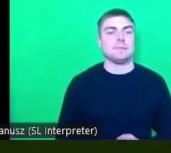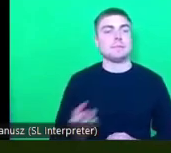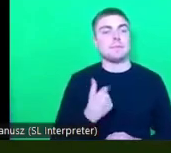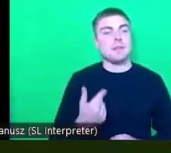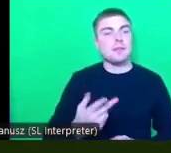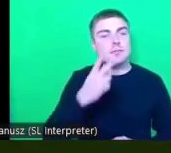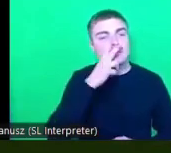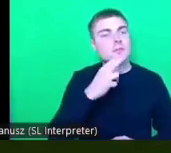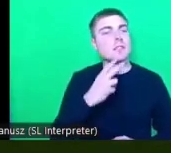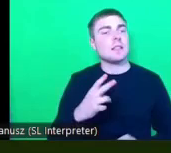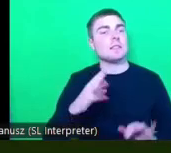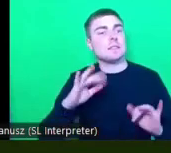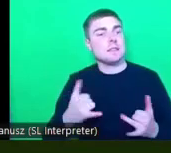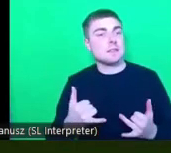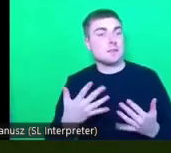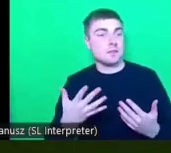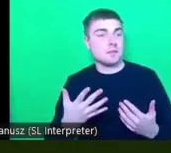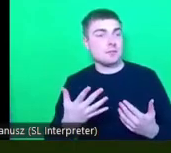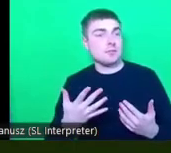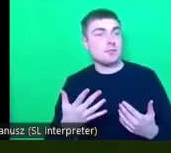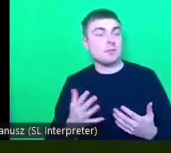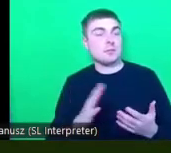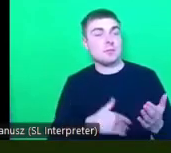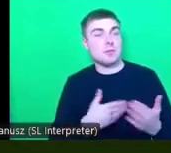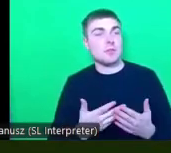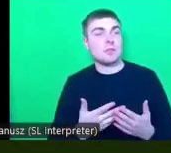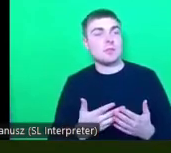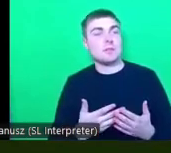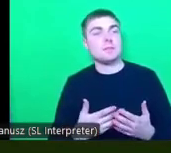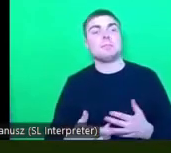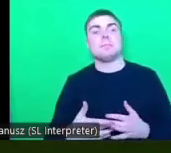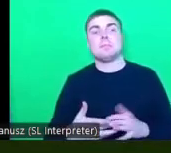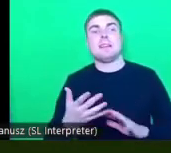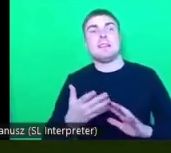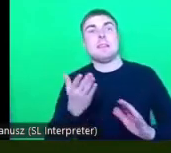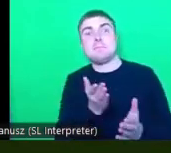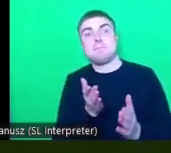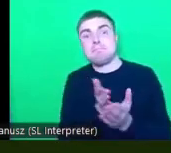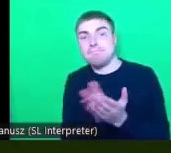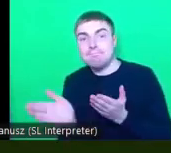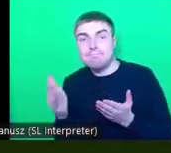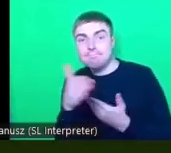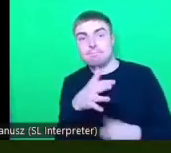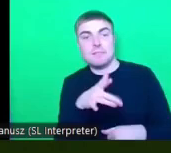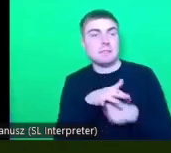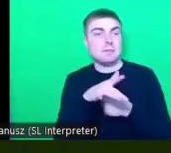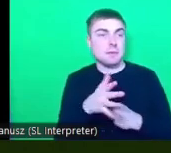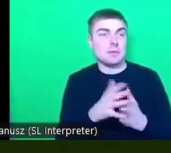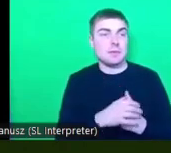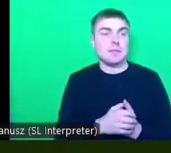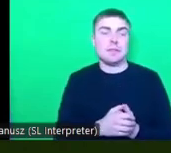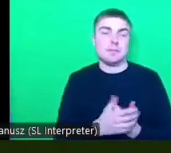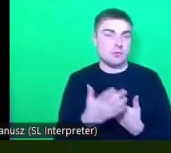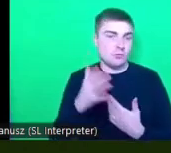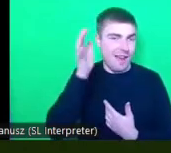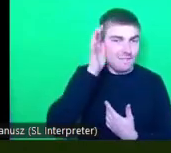in Scandinavia due to this pretty high predation rate that we have. So we started with doing